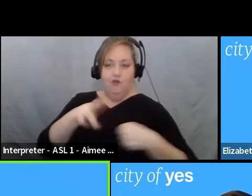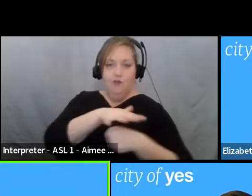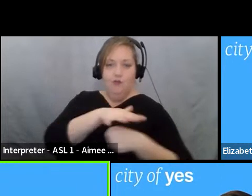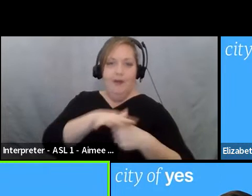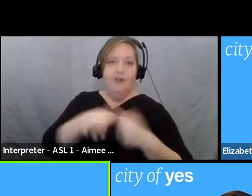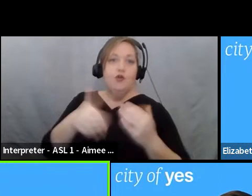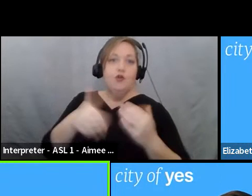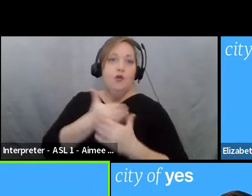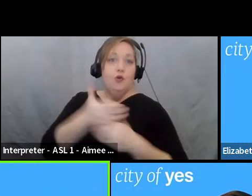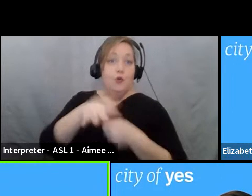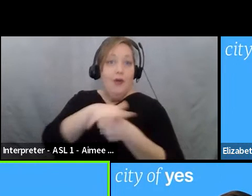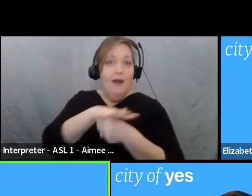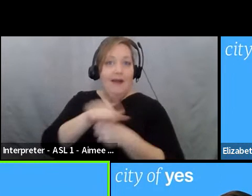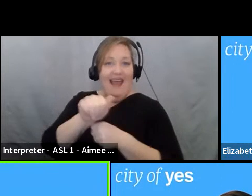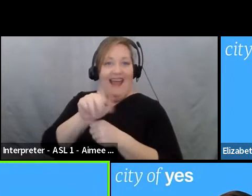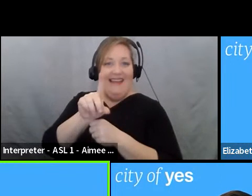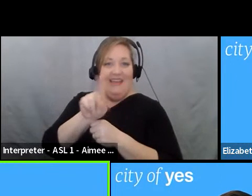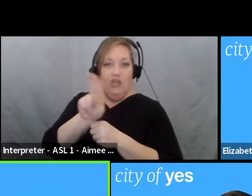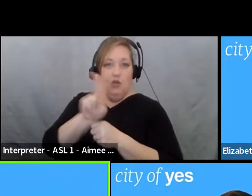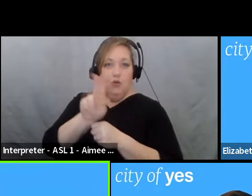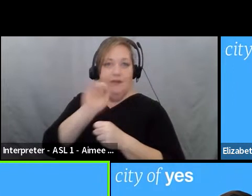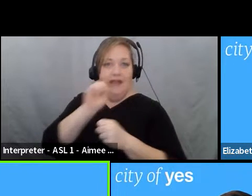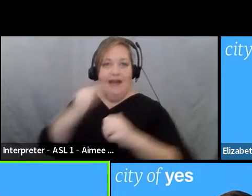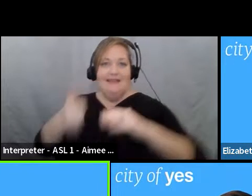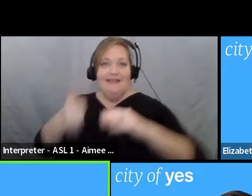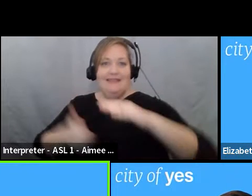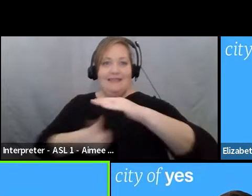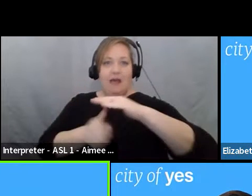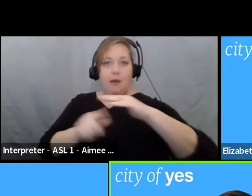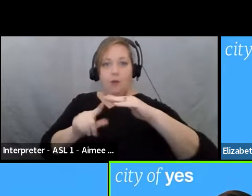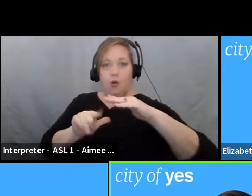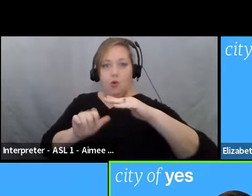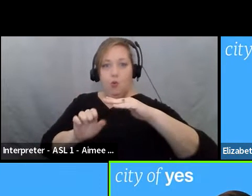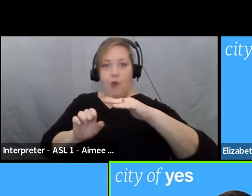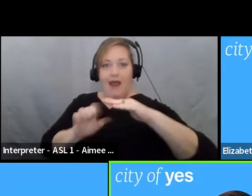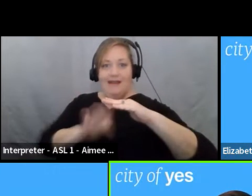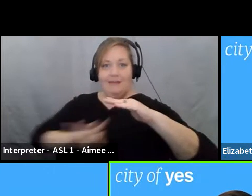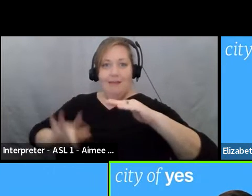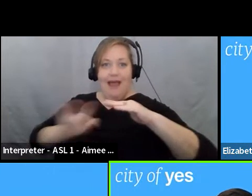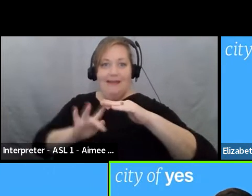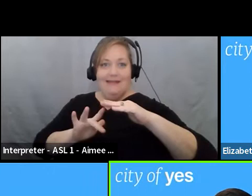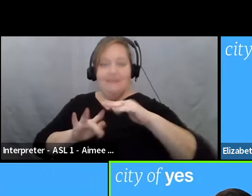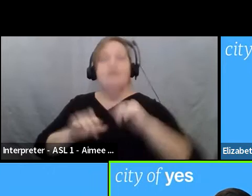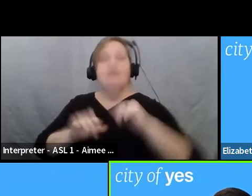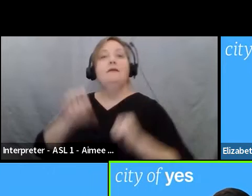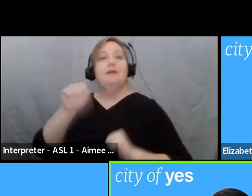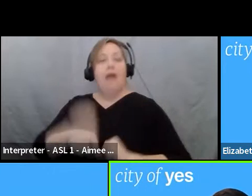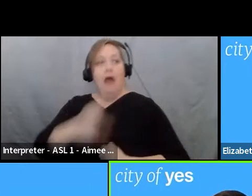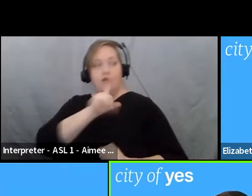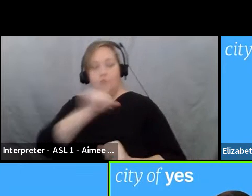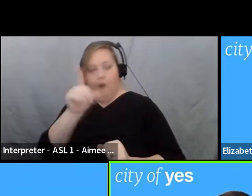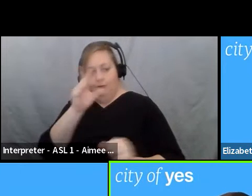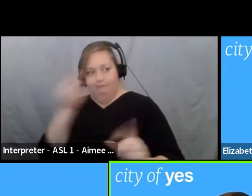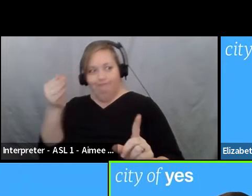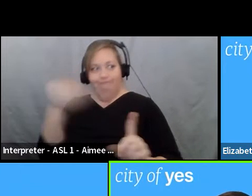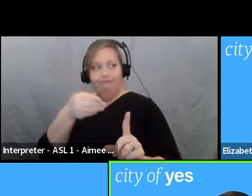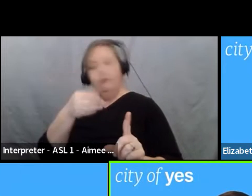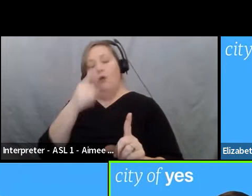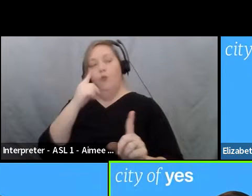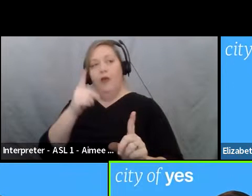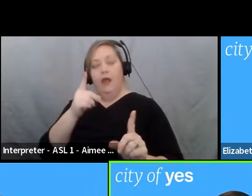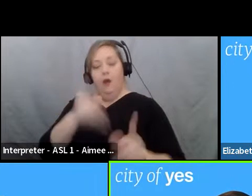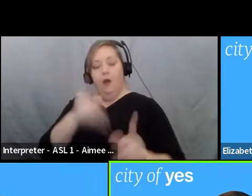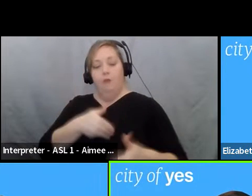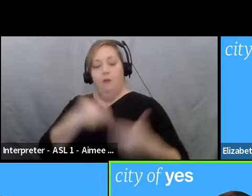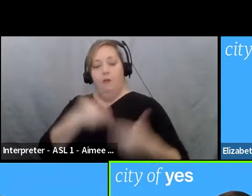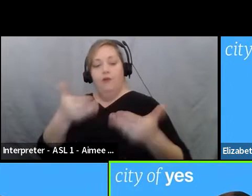capacities or ADUs in that subgrade space. Yeah, I just want to underscore that, well, we're proposing to lift parking